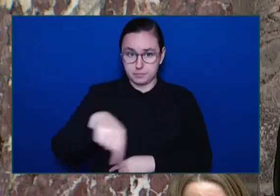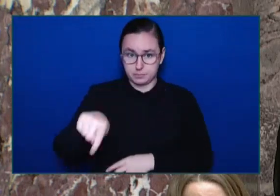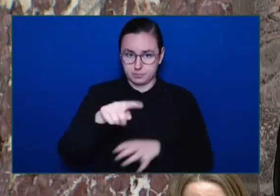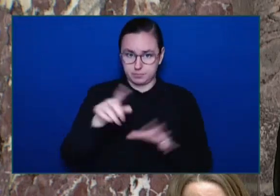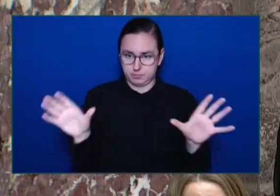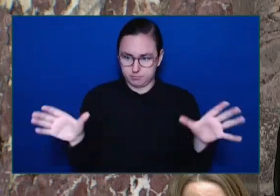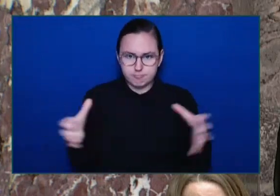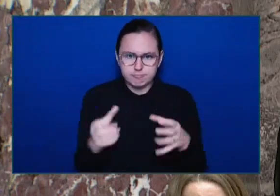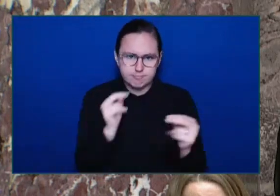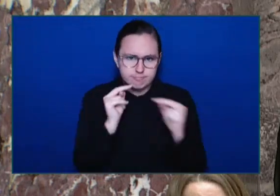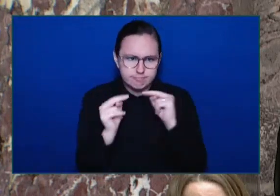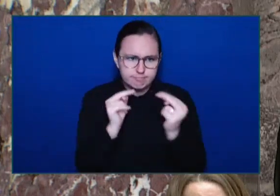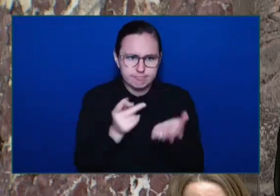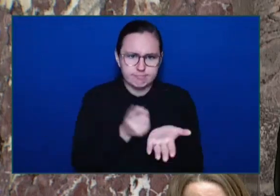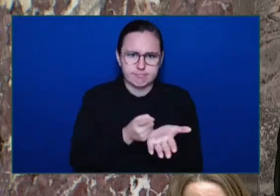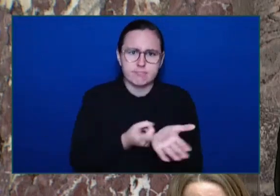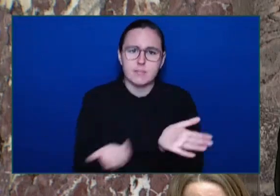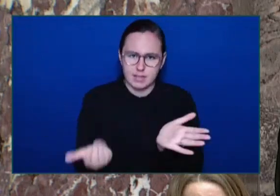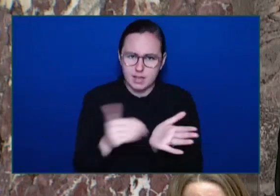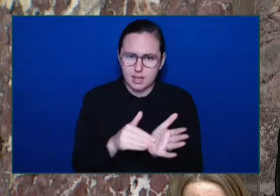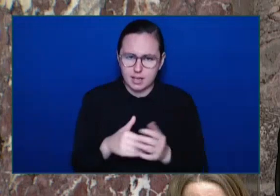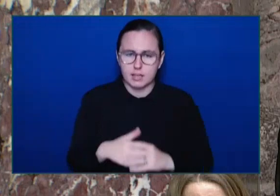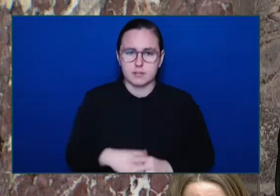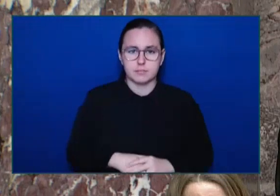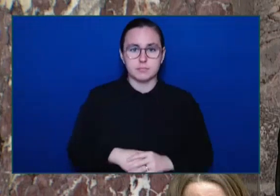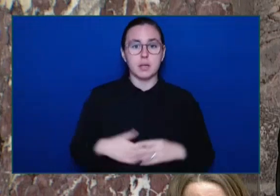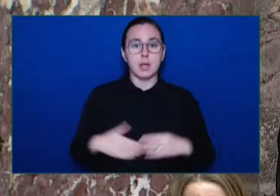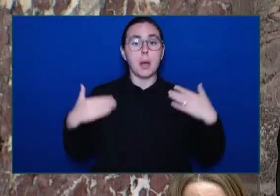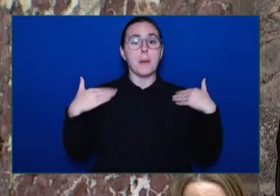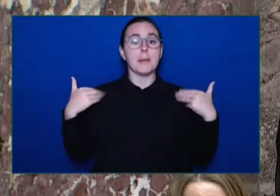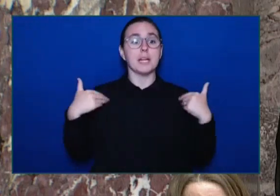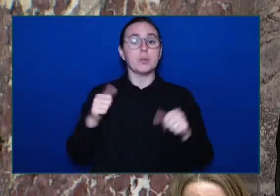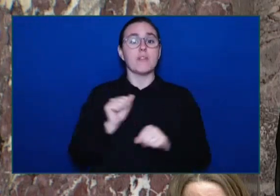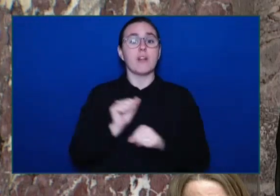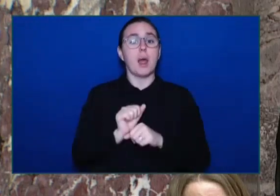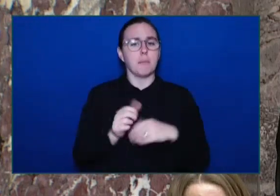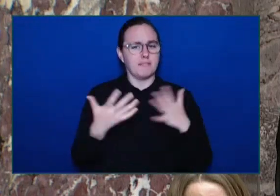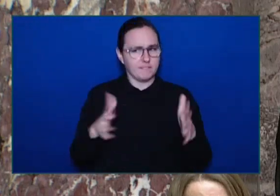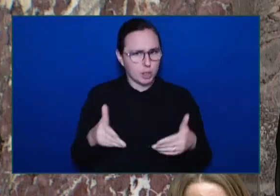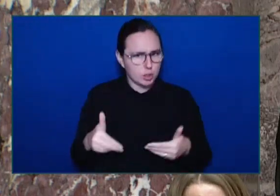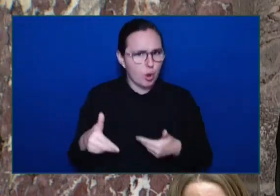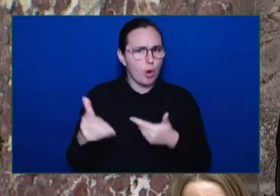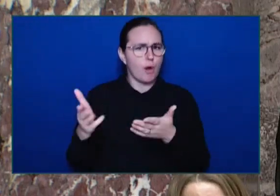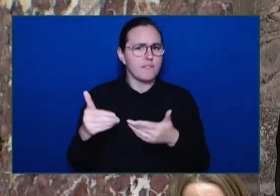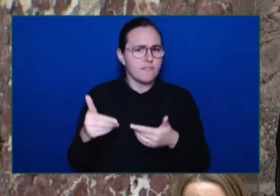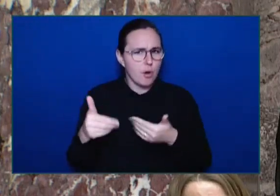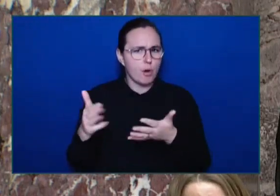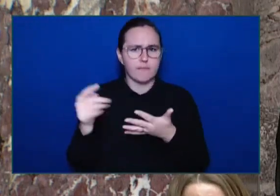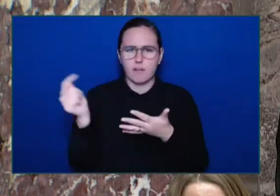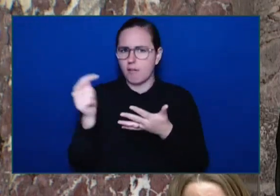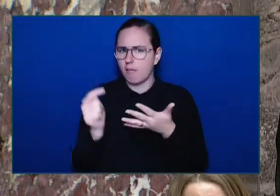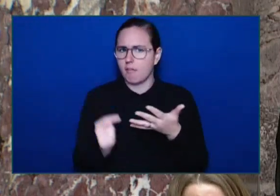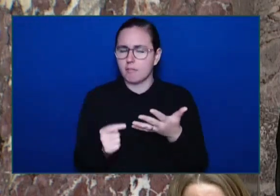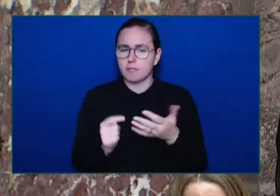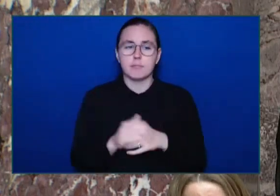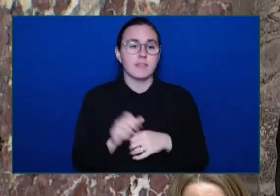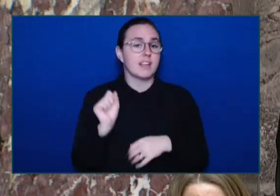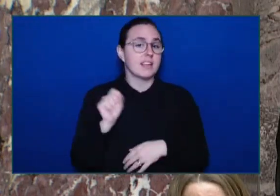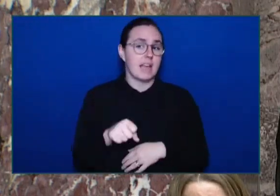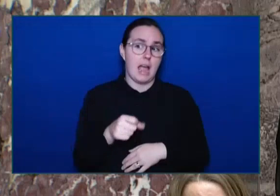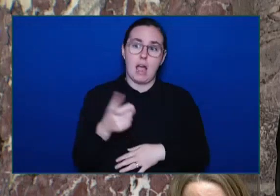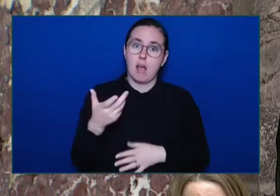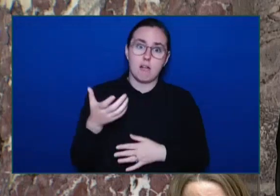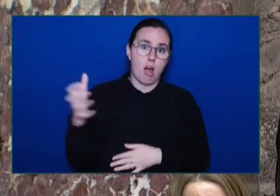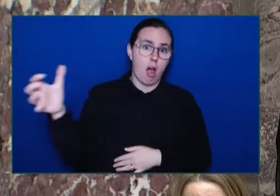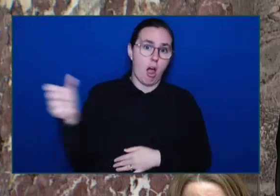a number of occasions the expertise of a mediator to assist the two parties to get back to the negotiating